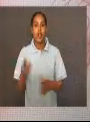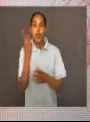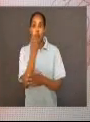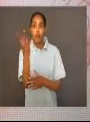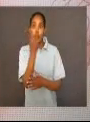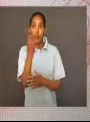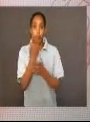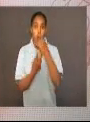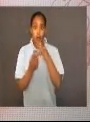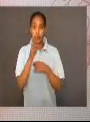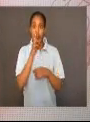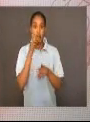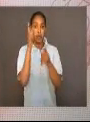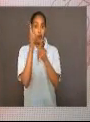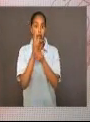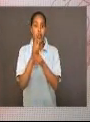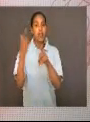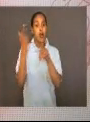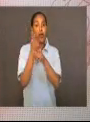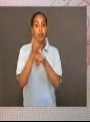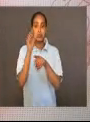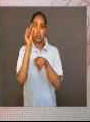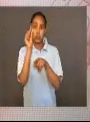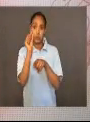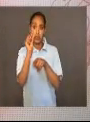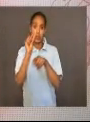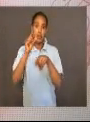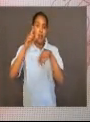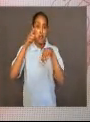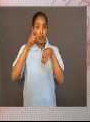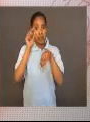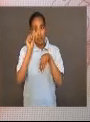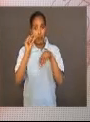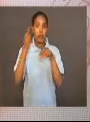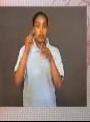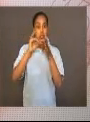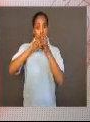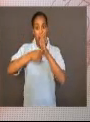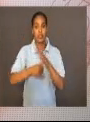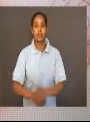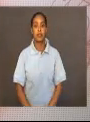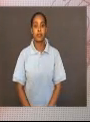Both are correct and occur within only a few seconds.